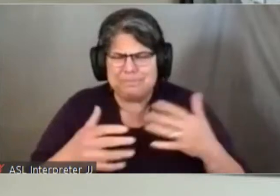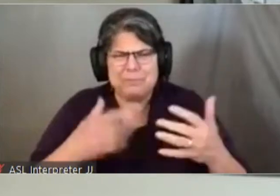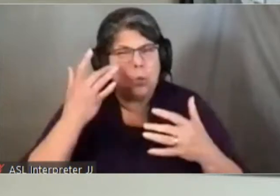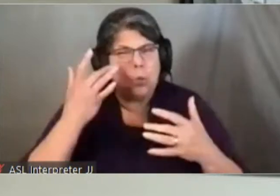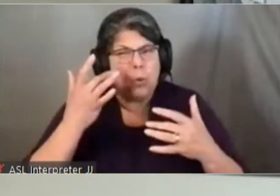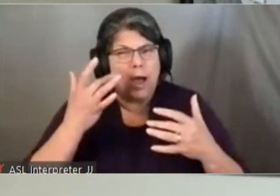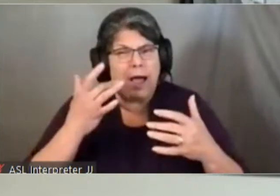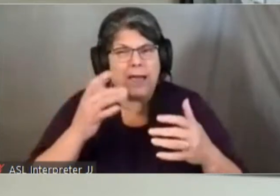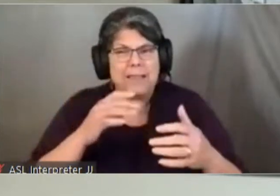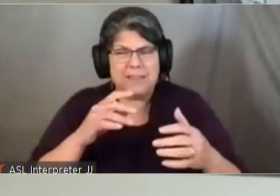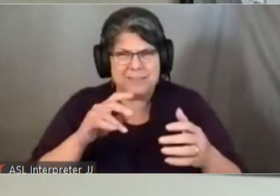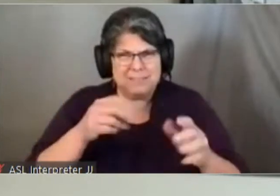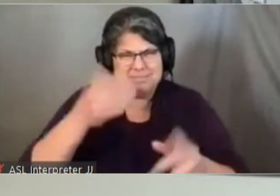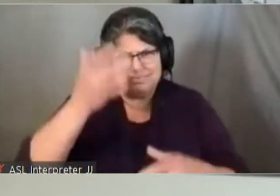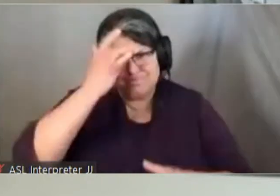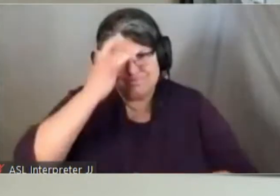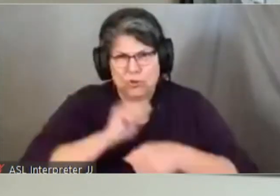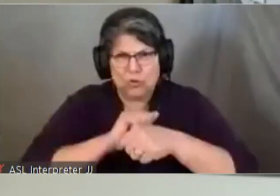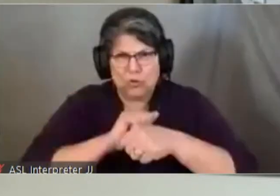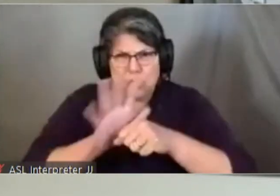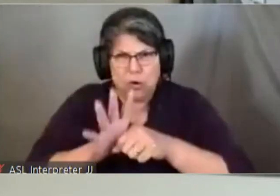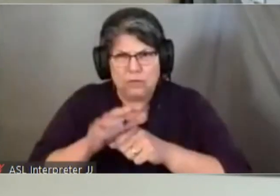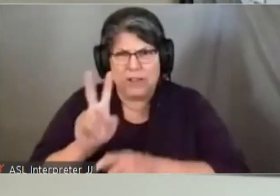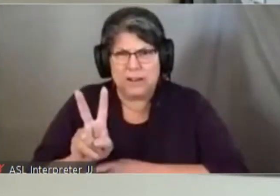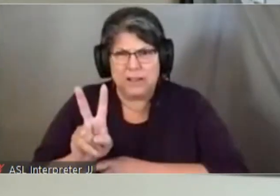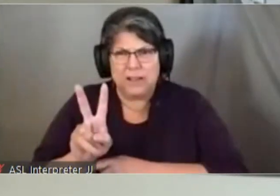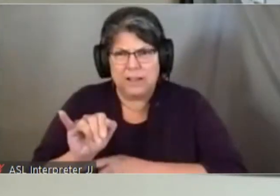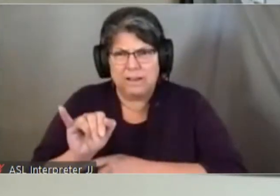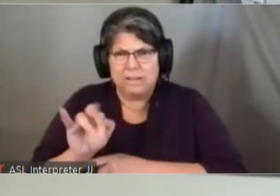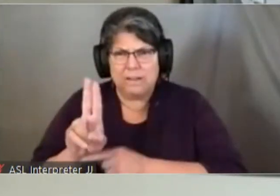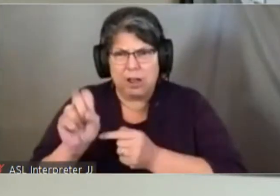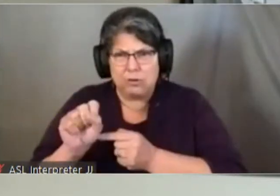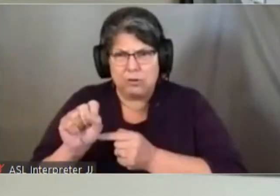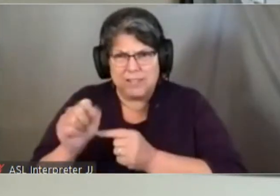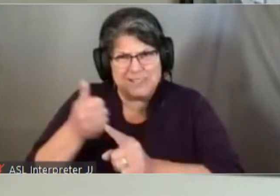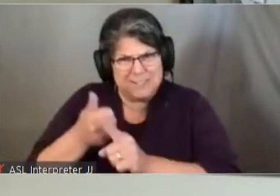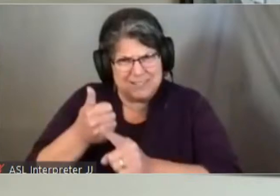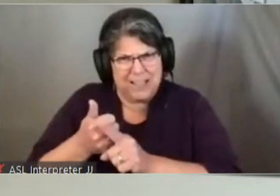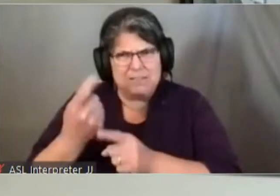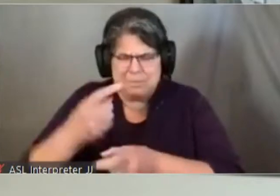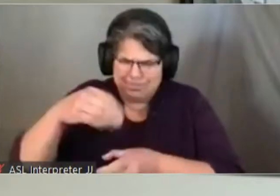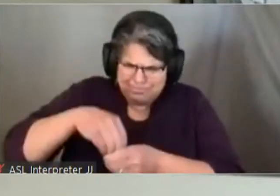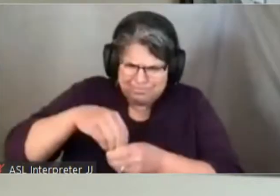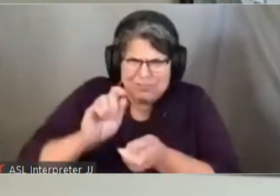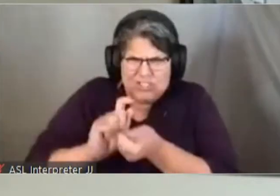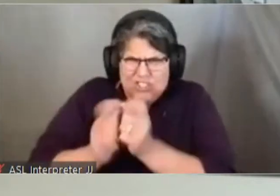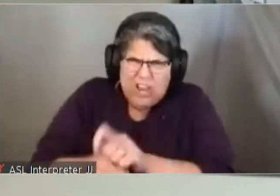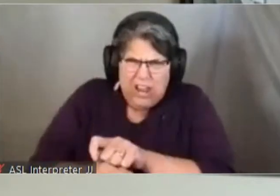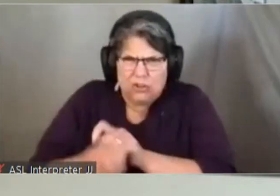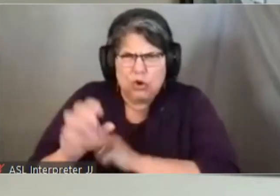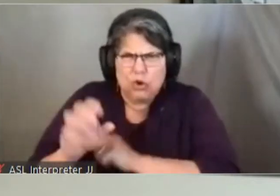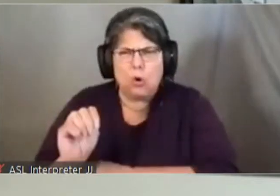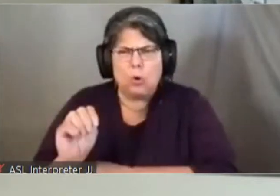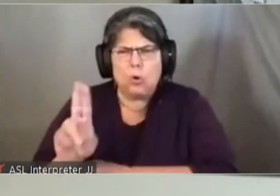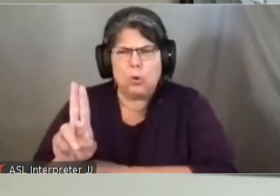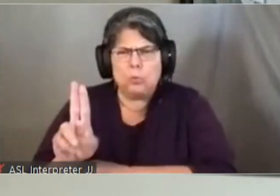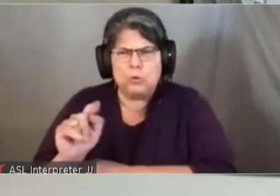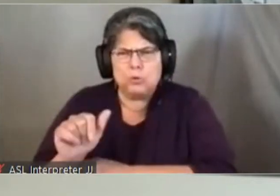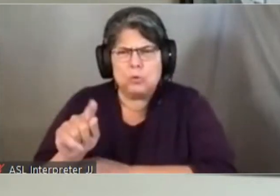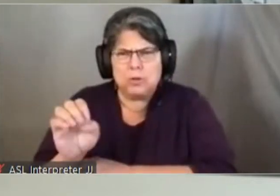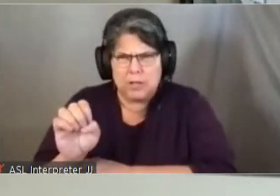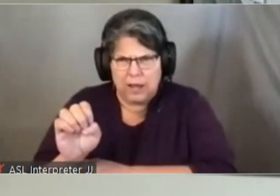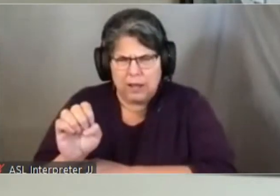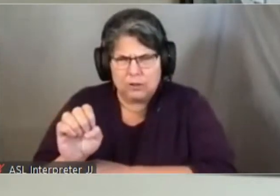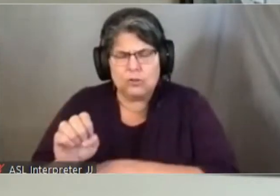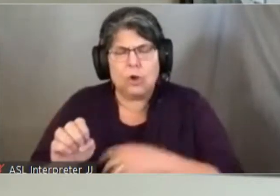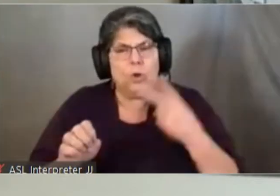in the virus. And as you may have heard, there are 2 that have been identified in the world that increase transmission.